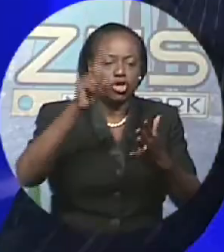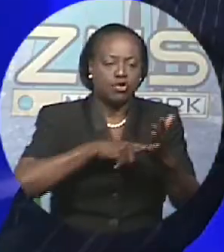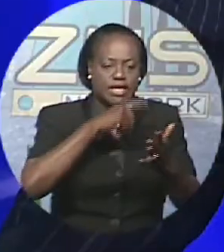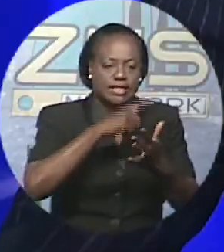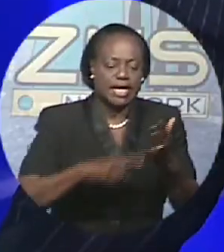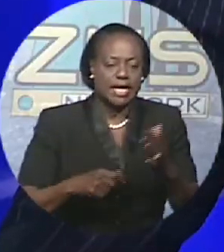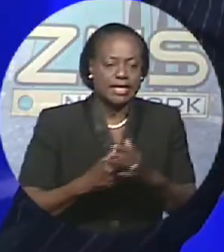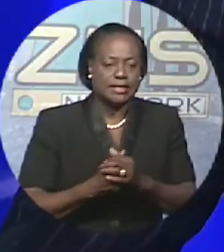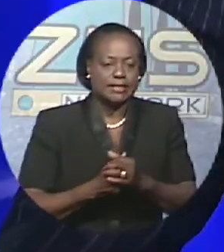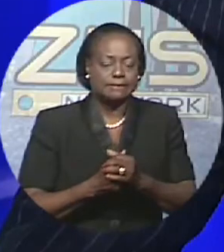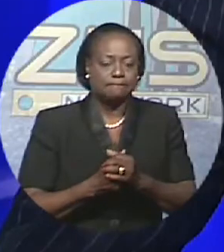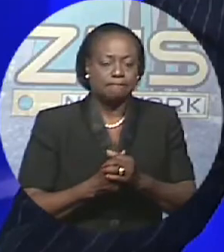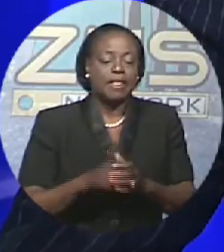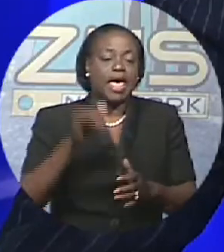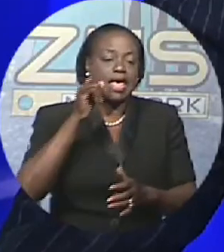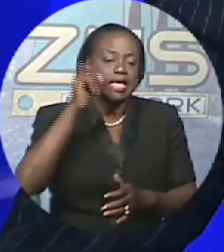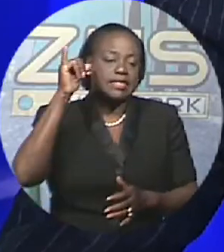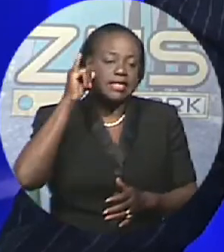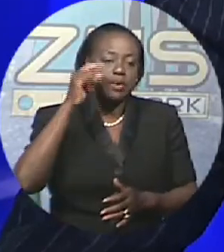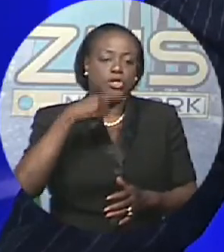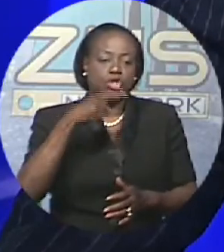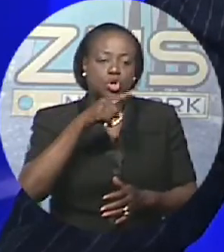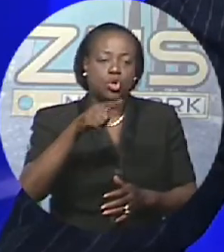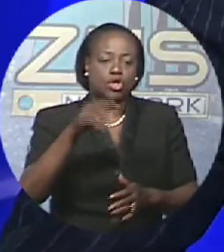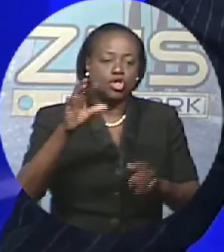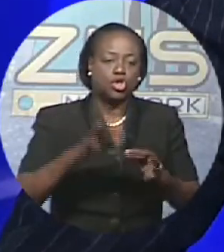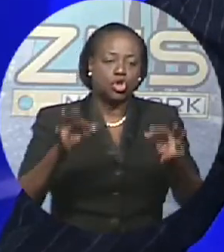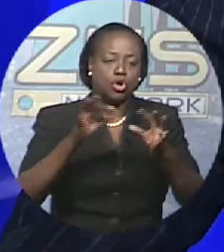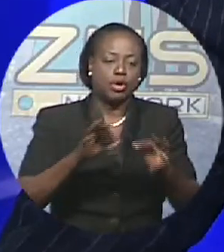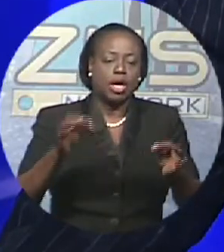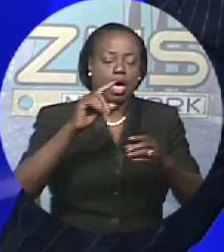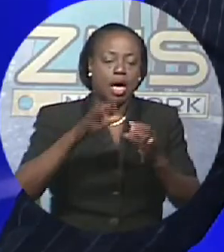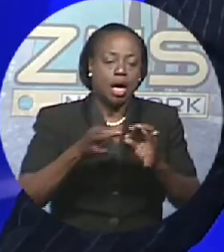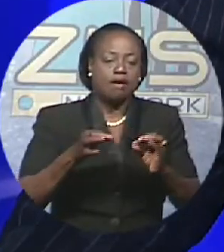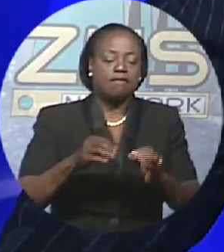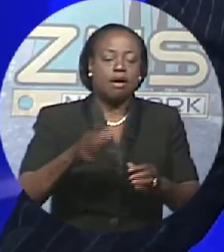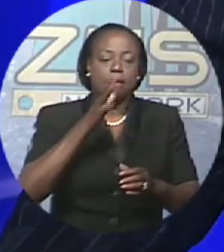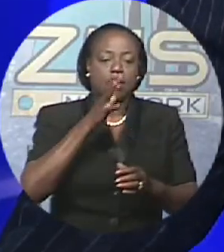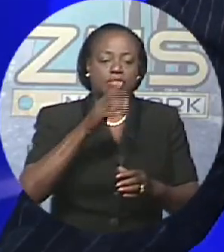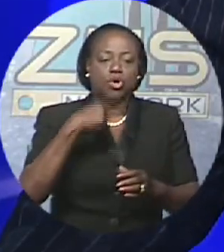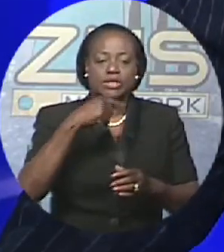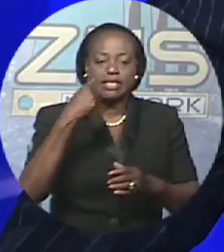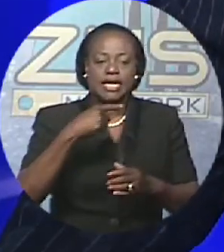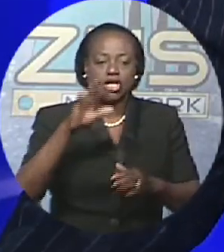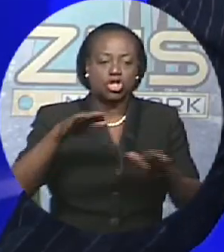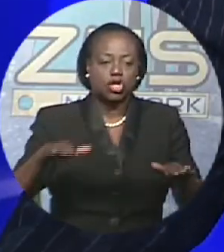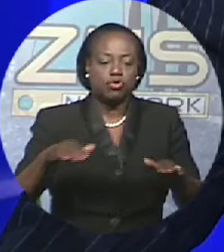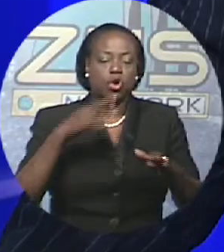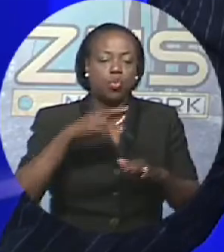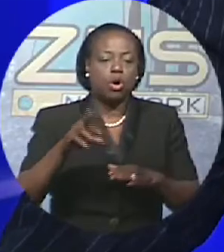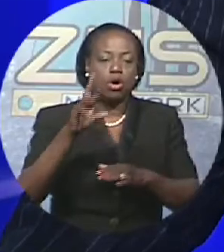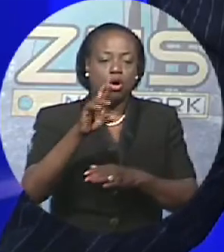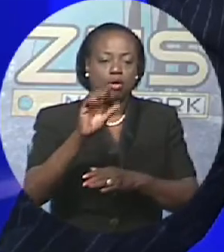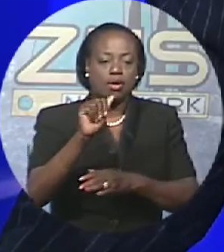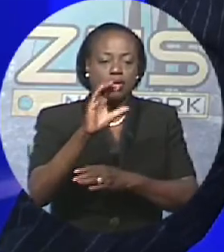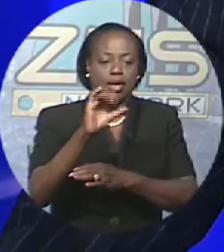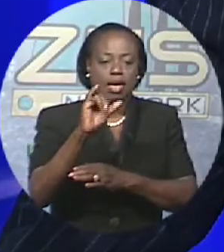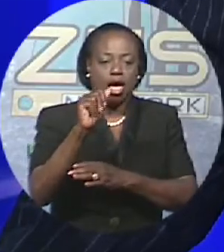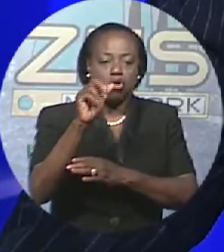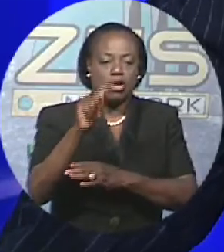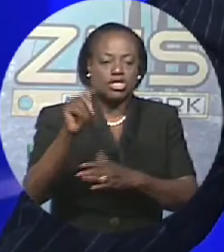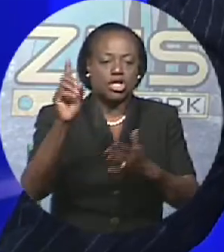customs brokers, the public, and port facility operators. The government's new shock treatment initiative received high